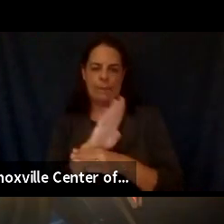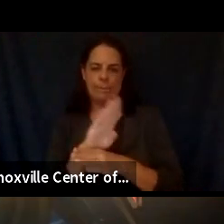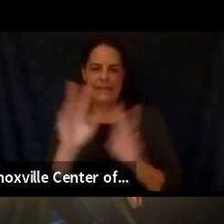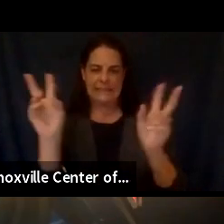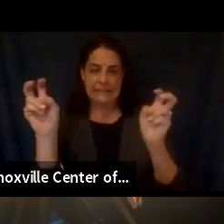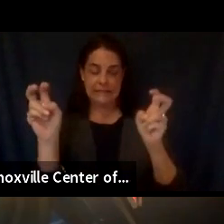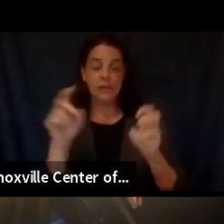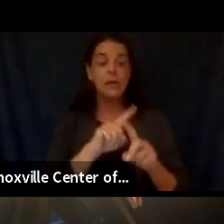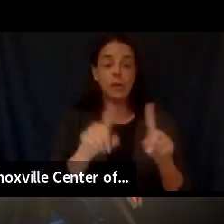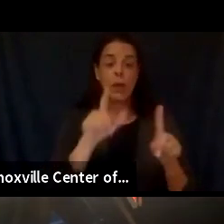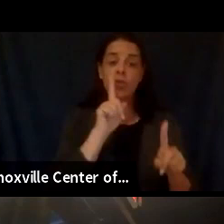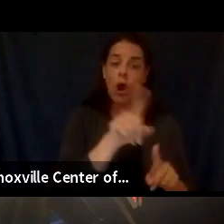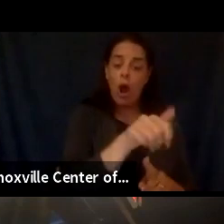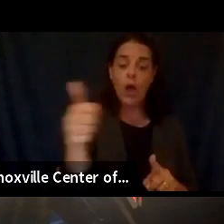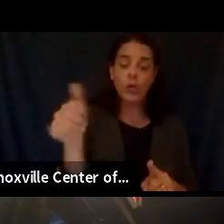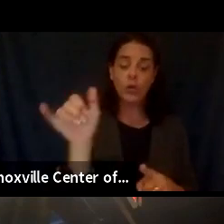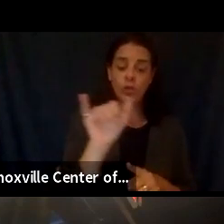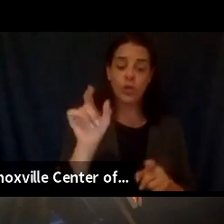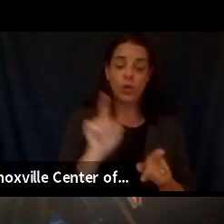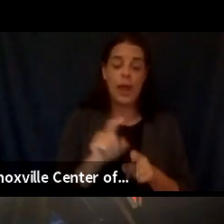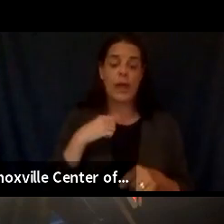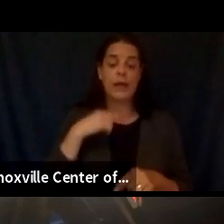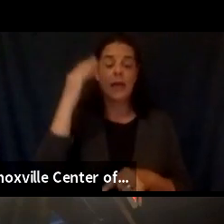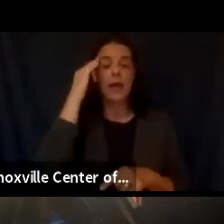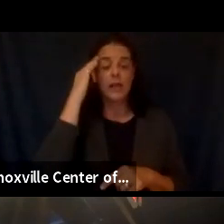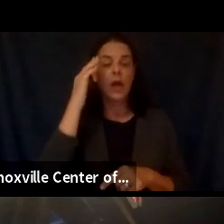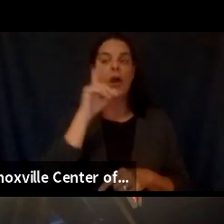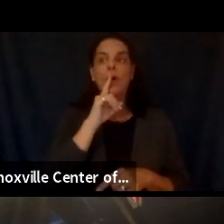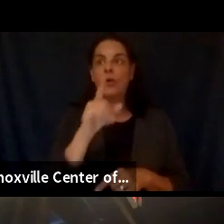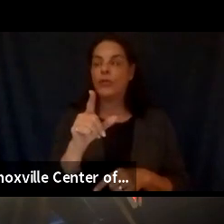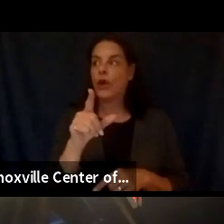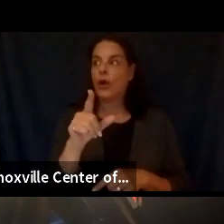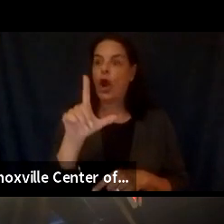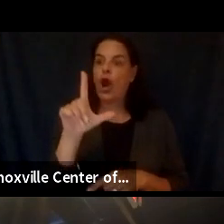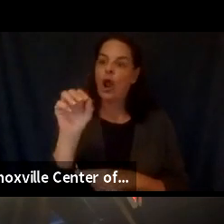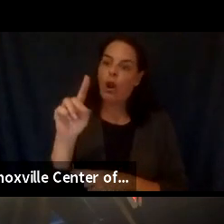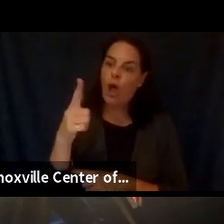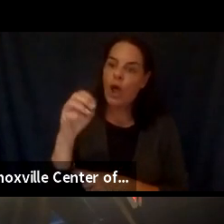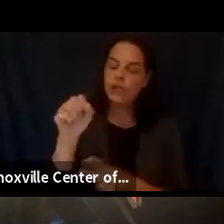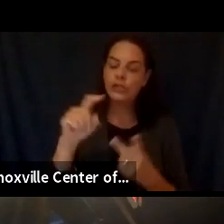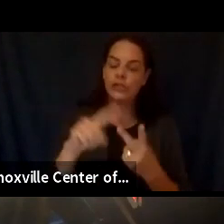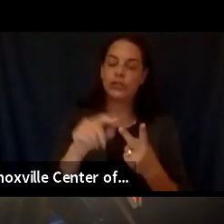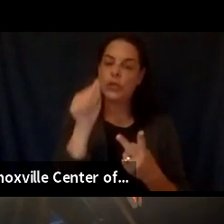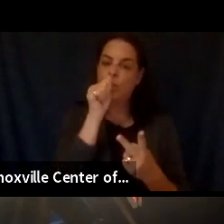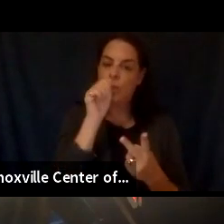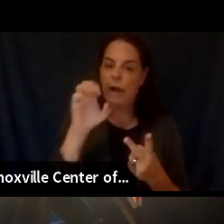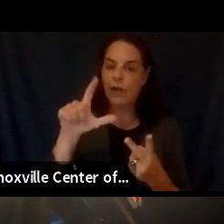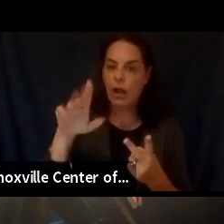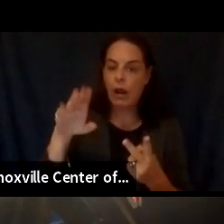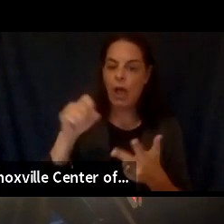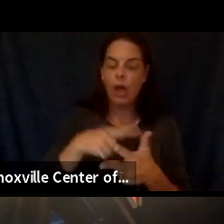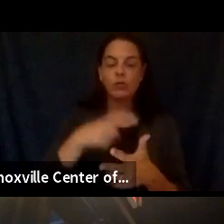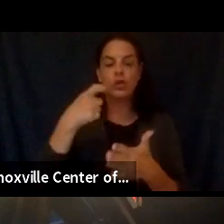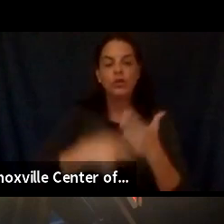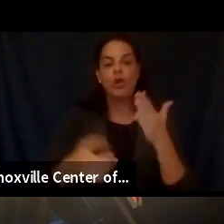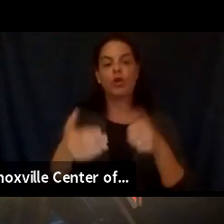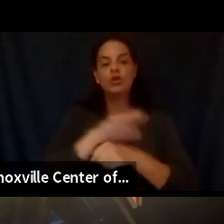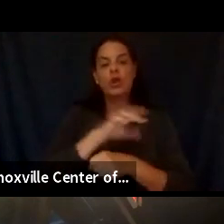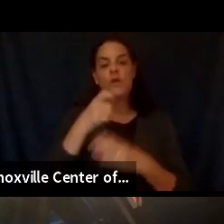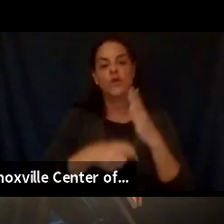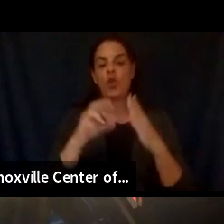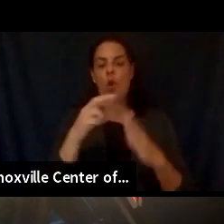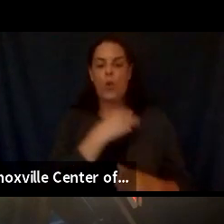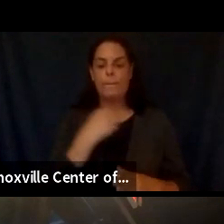are others, I should note, as far as I understand, there are lodges, private clubs, et cetera, that charge a cover charge or a membership